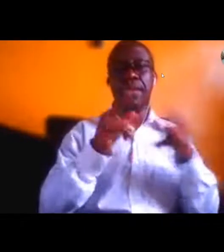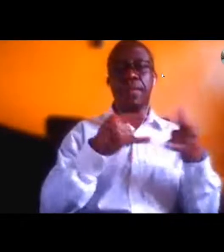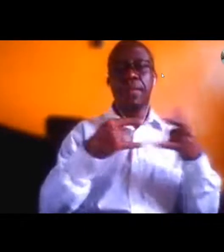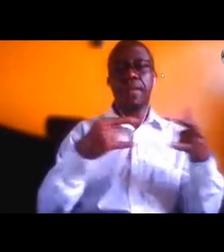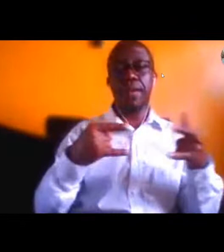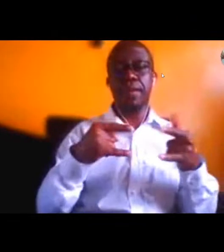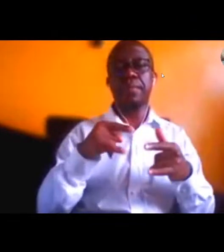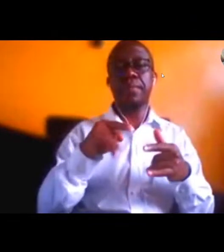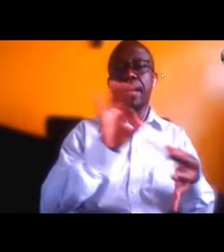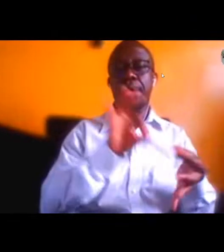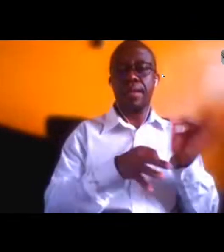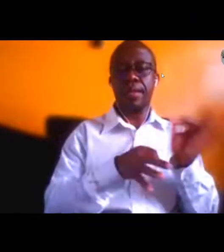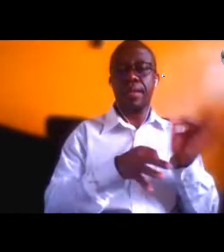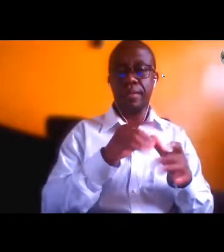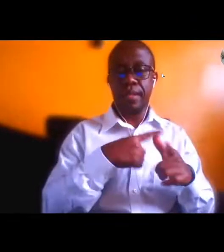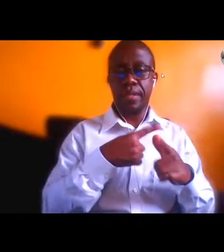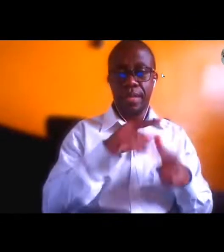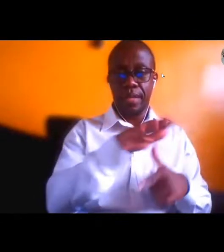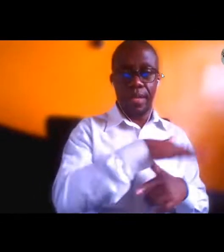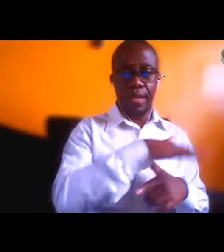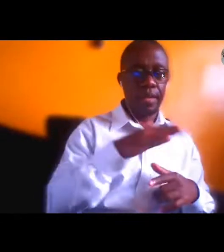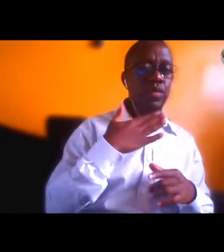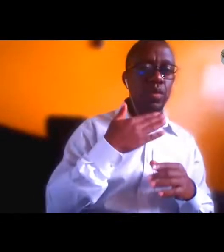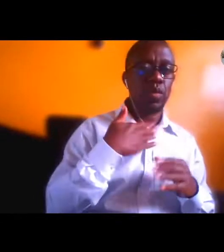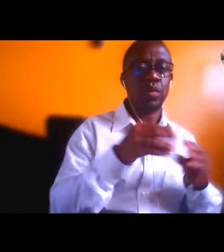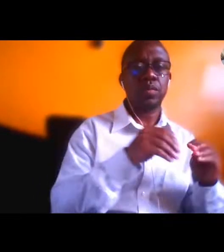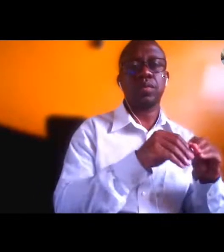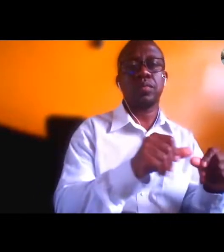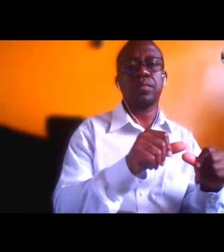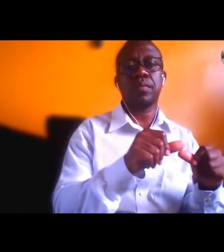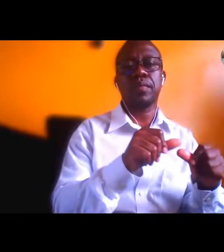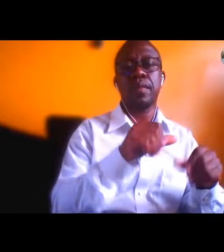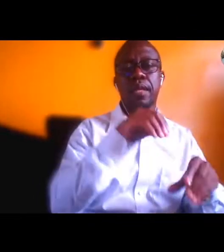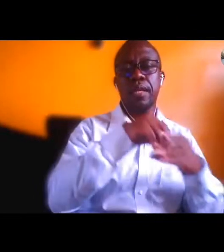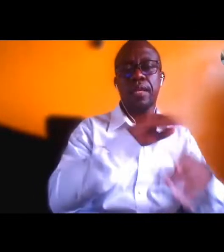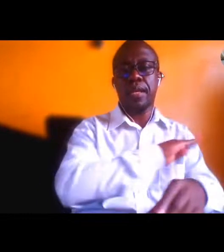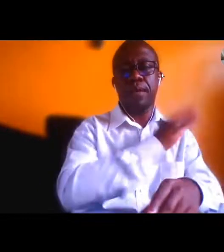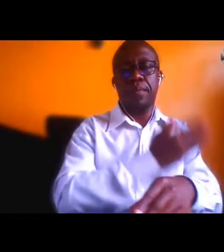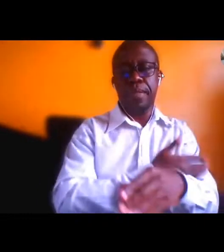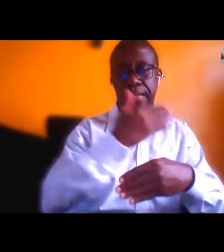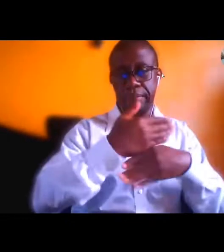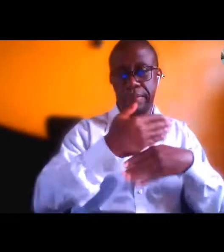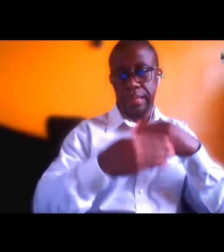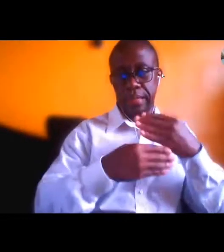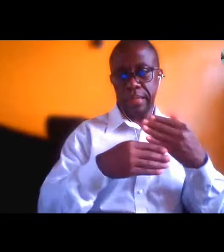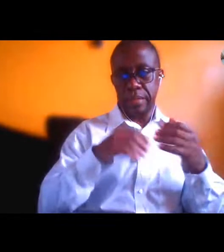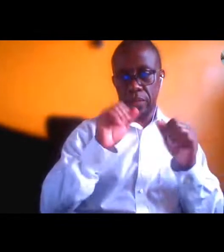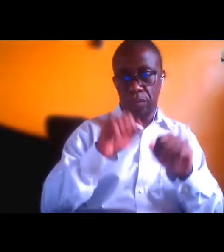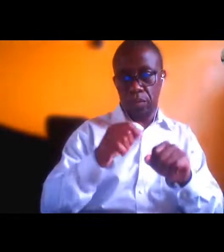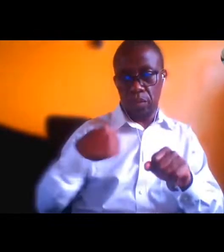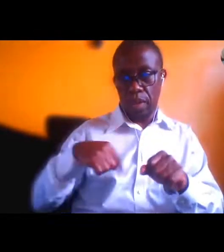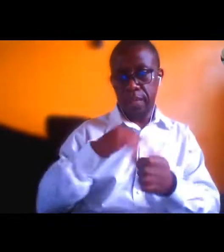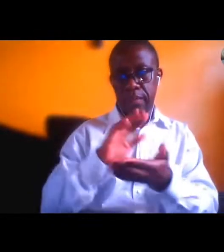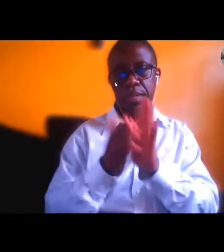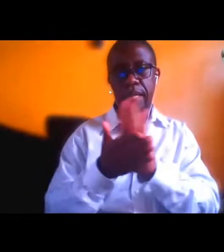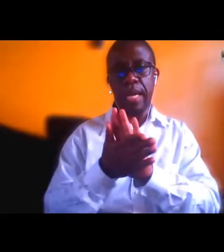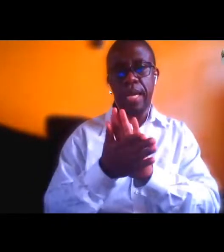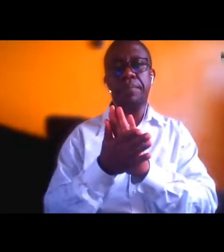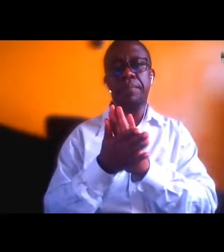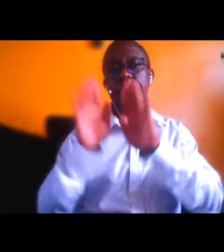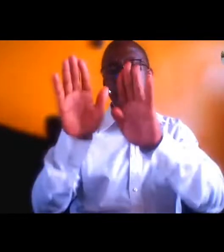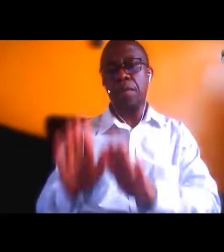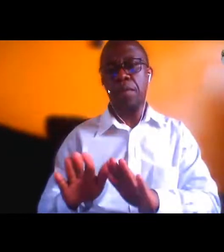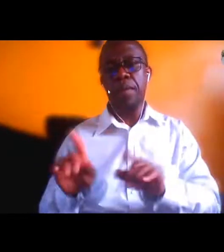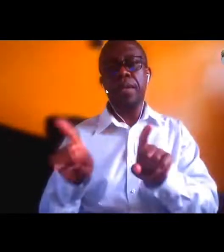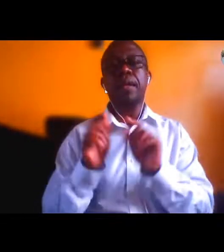those areas that you want to address, capacity building areas that we want to improve on, so that we become relevant, so that we become effective